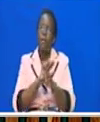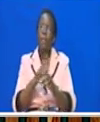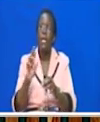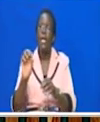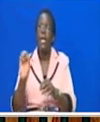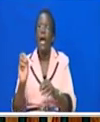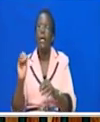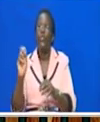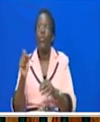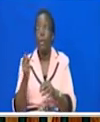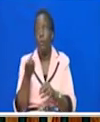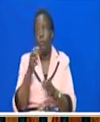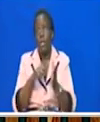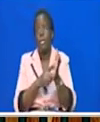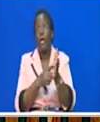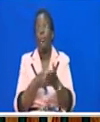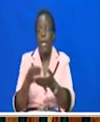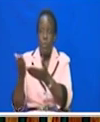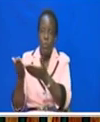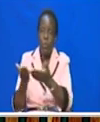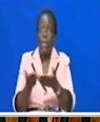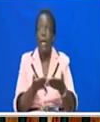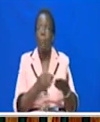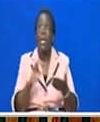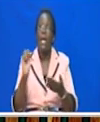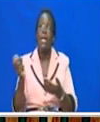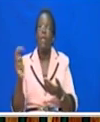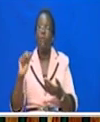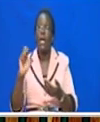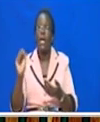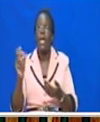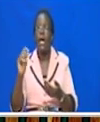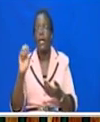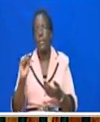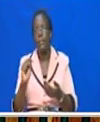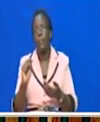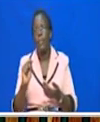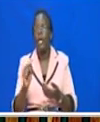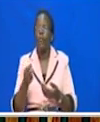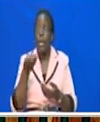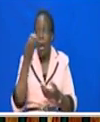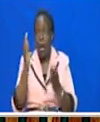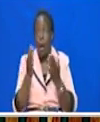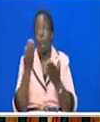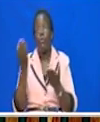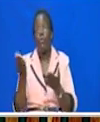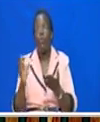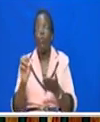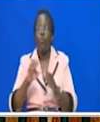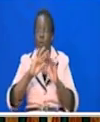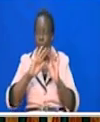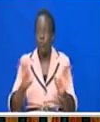that collaborated or welcomed the invaders or the foreigners. We also have those that